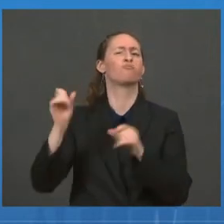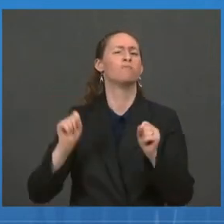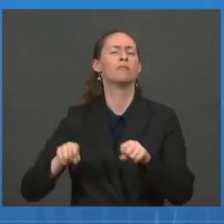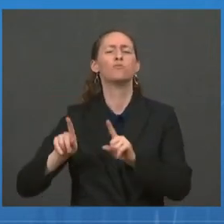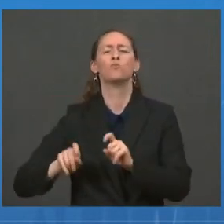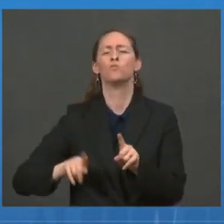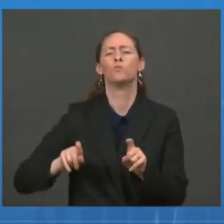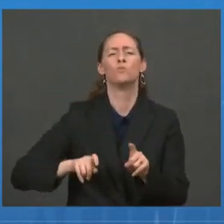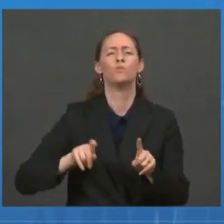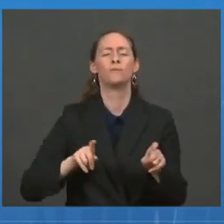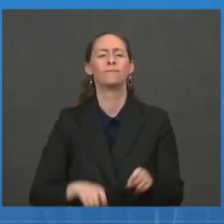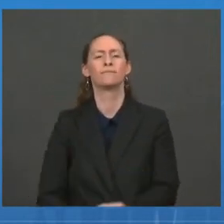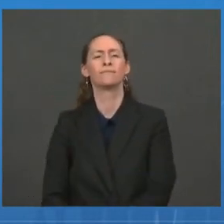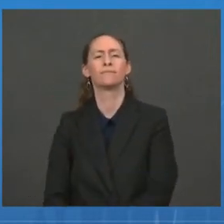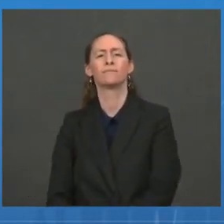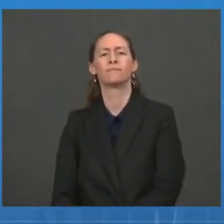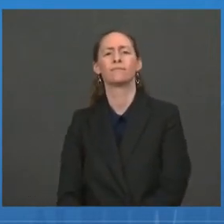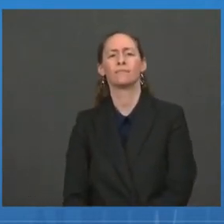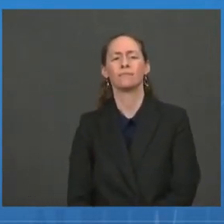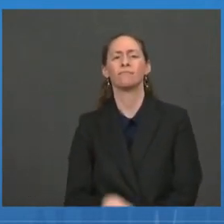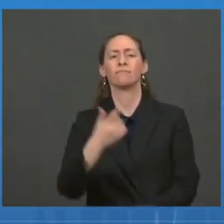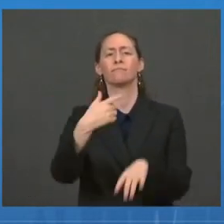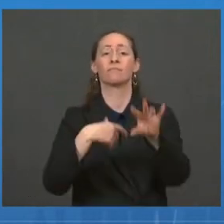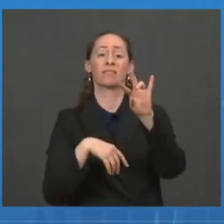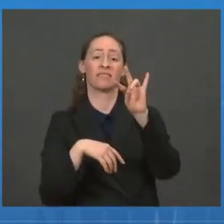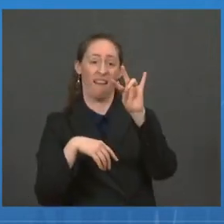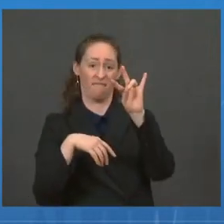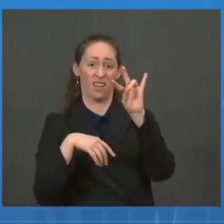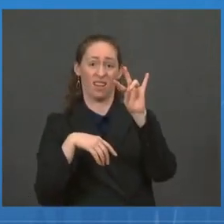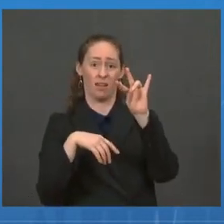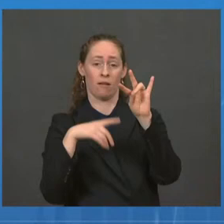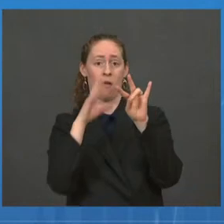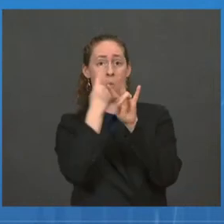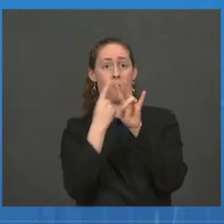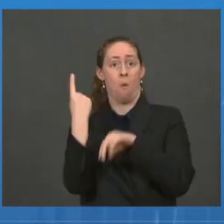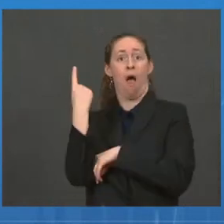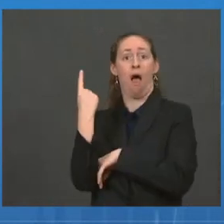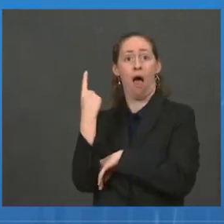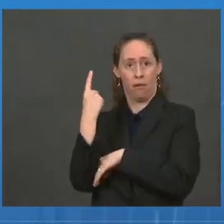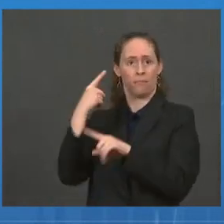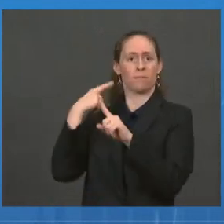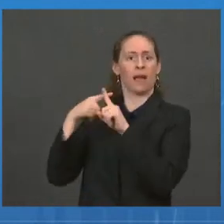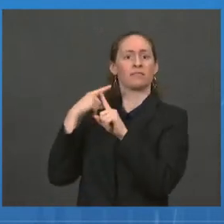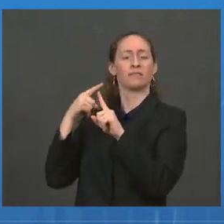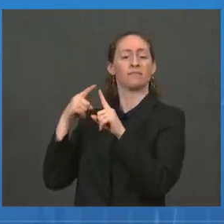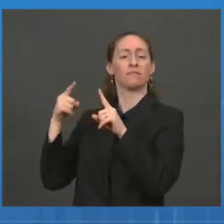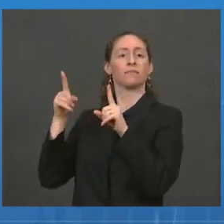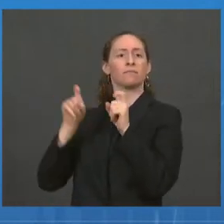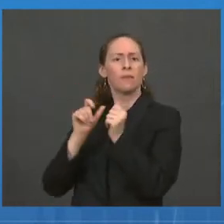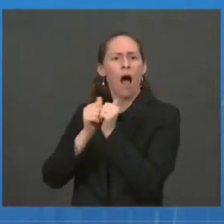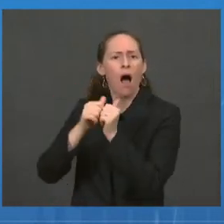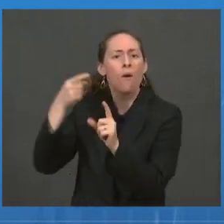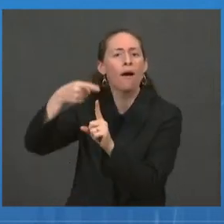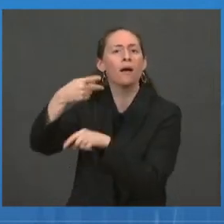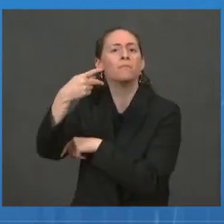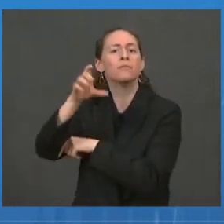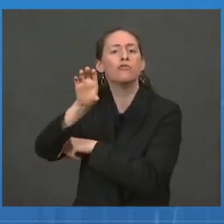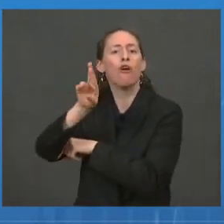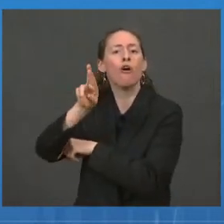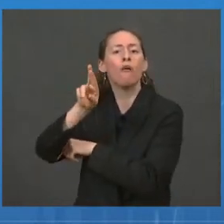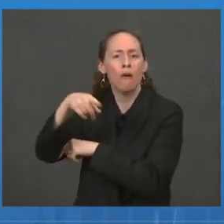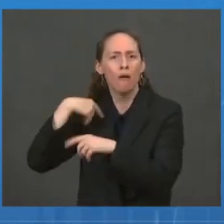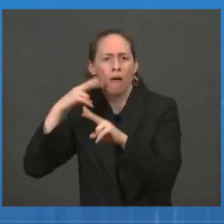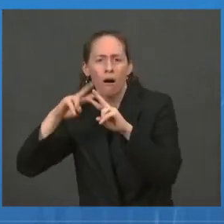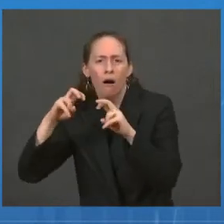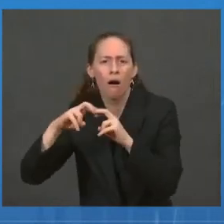more than any other country and we have increased our nation's testing capacity including expanding rapid testing for